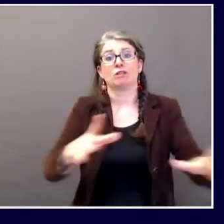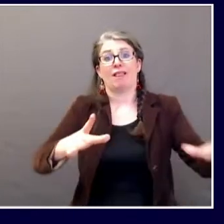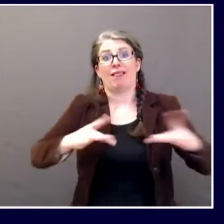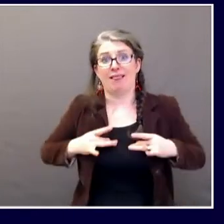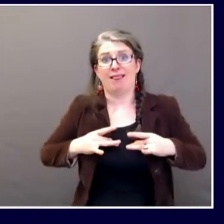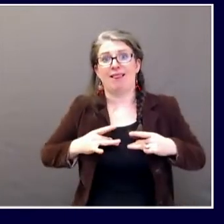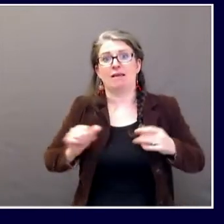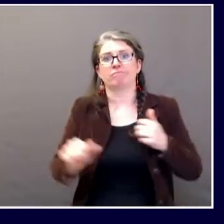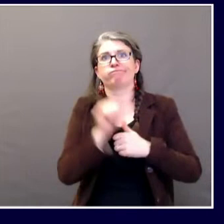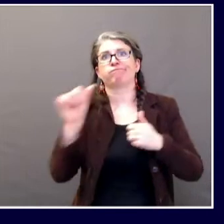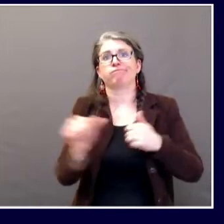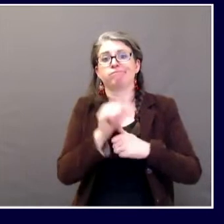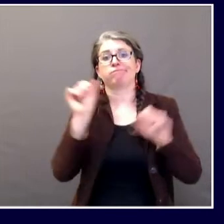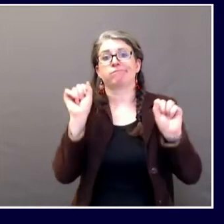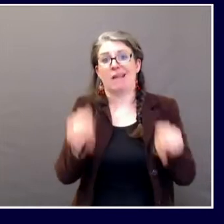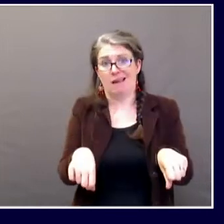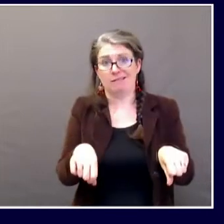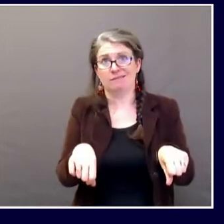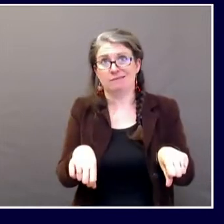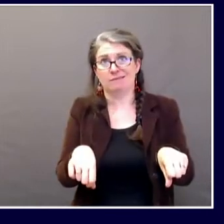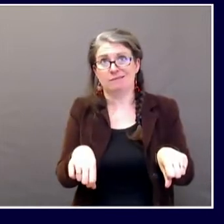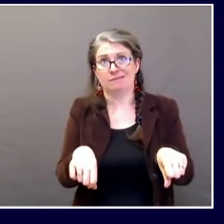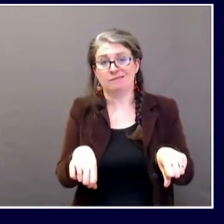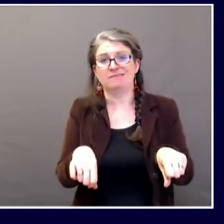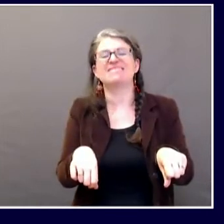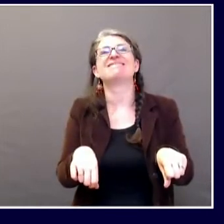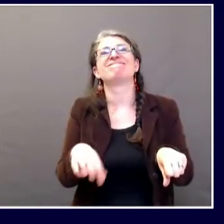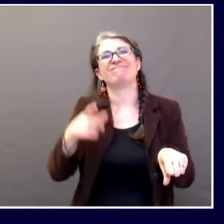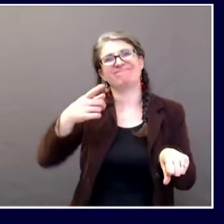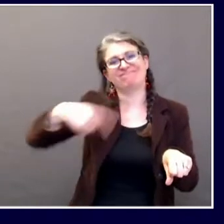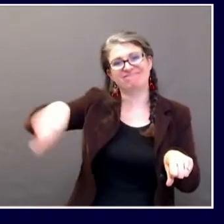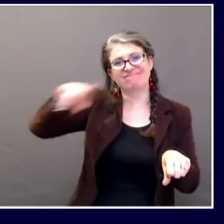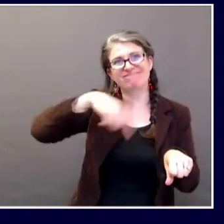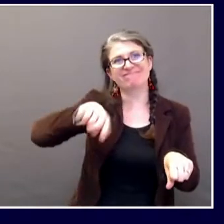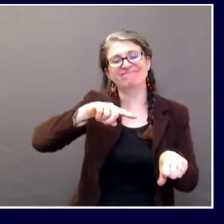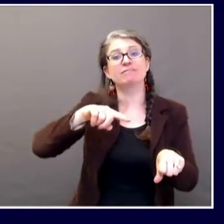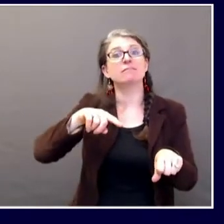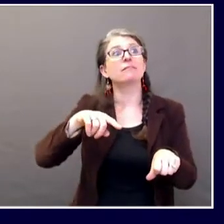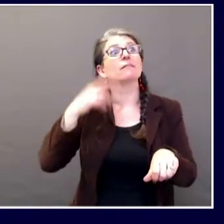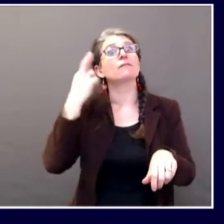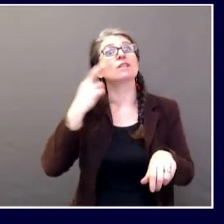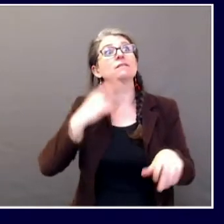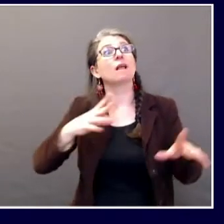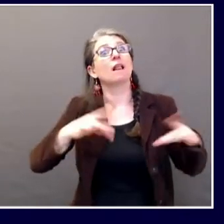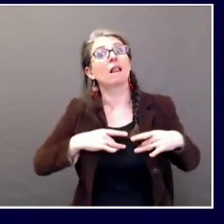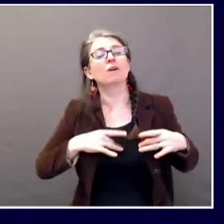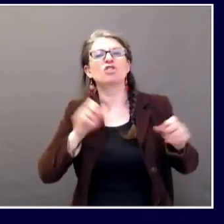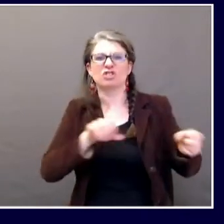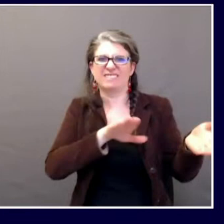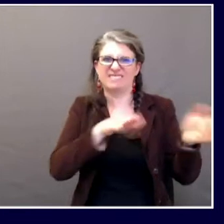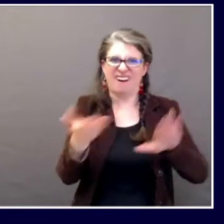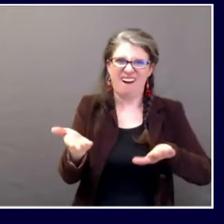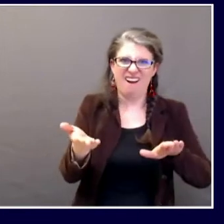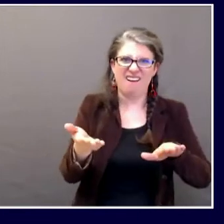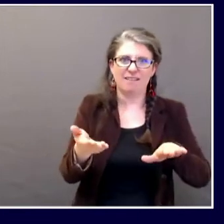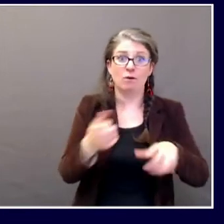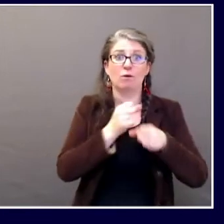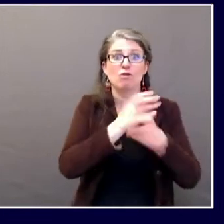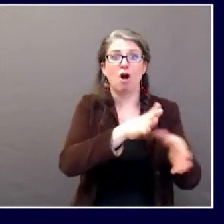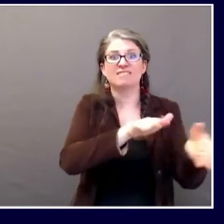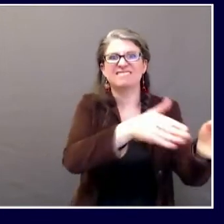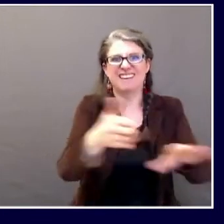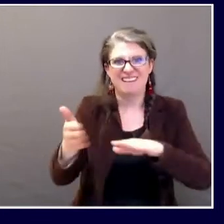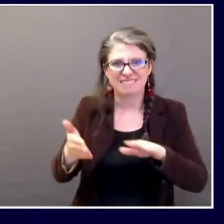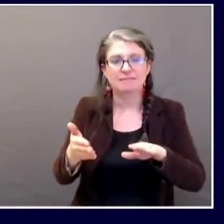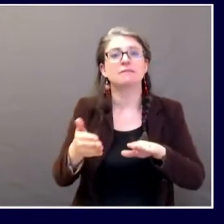to increase, then we can think about where else and to whom else to deploy the vaccine to. But at this time, the